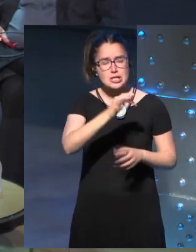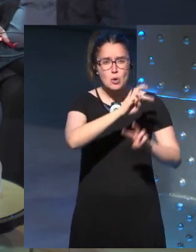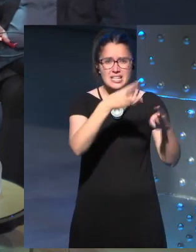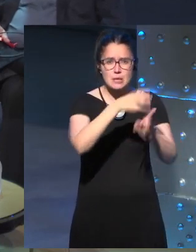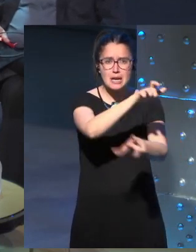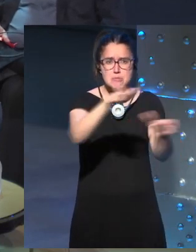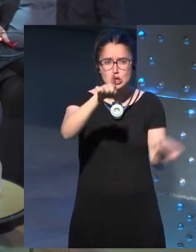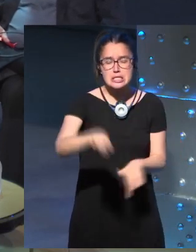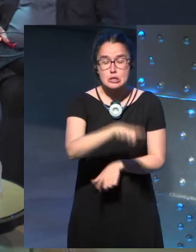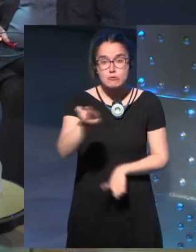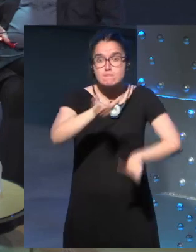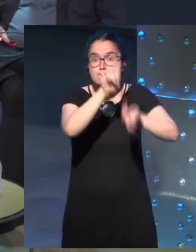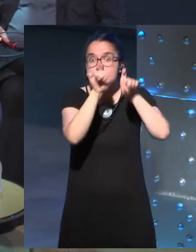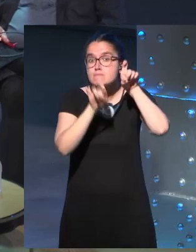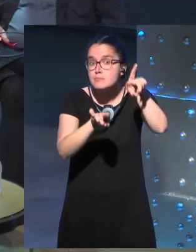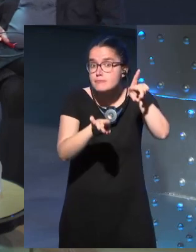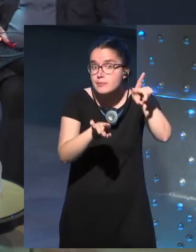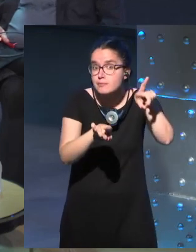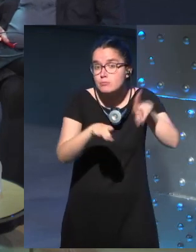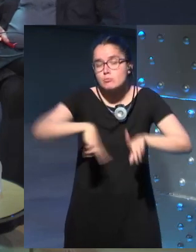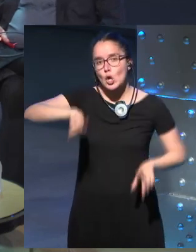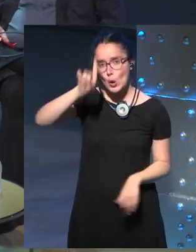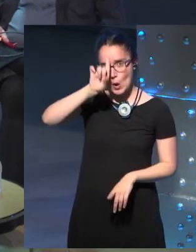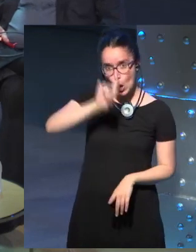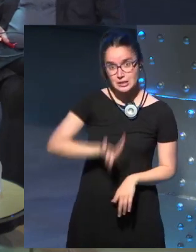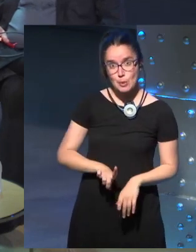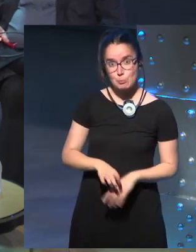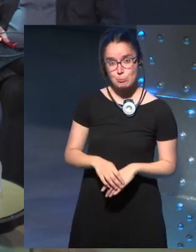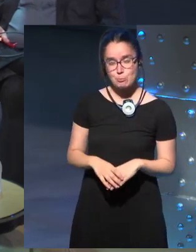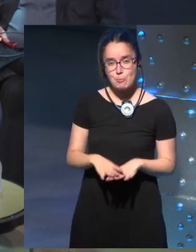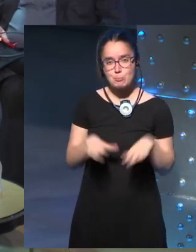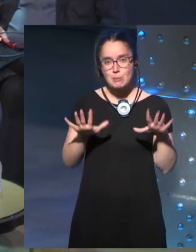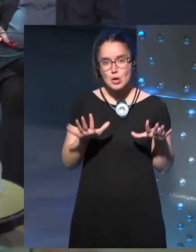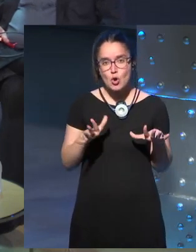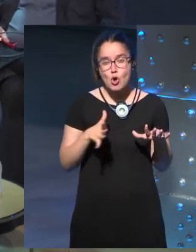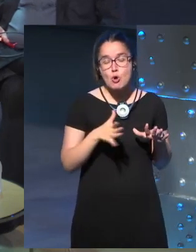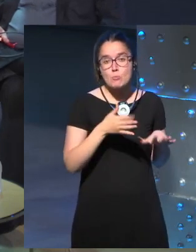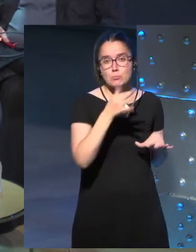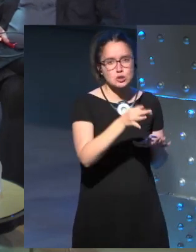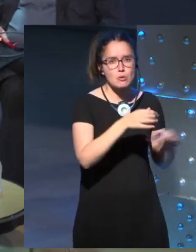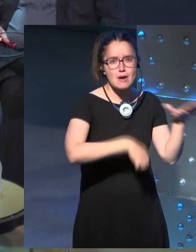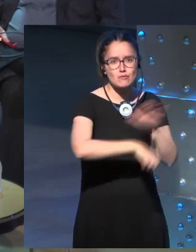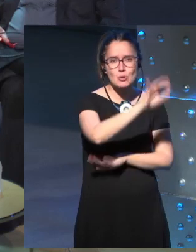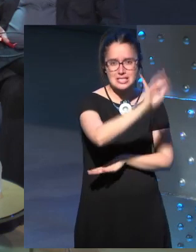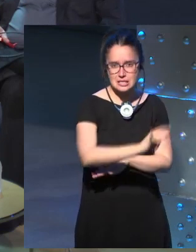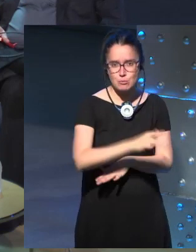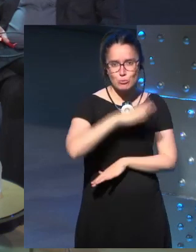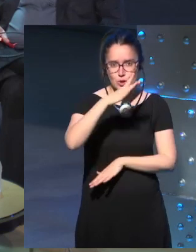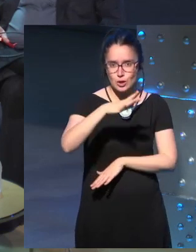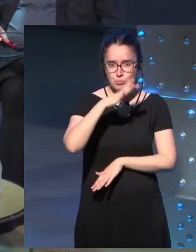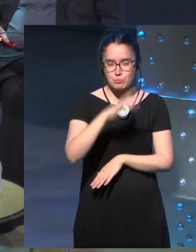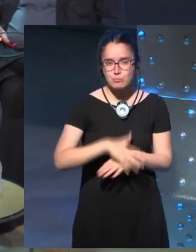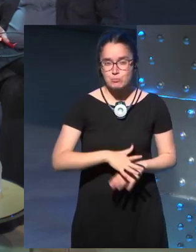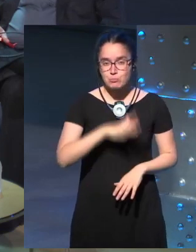mark. I don't know. But it's been good for football in the sense in which the amount